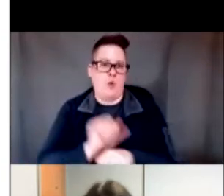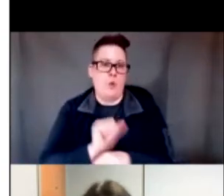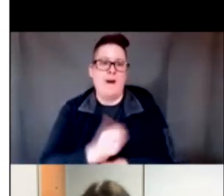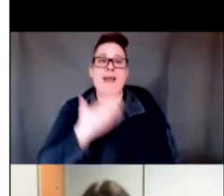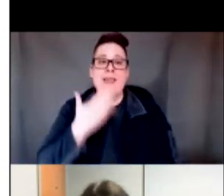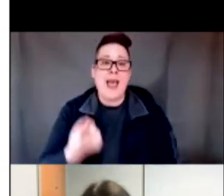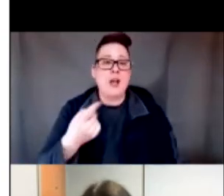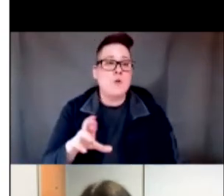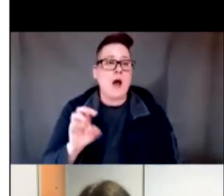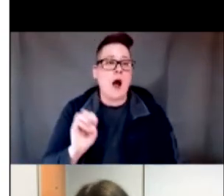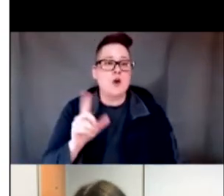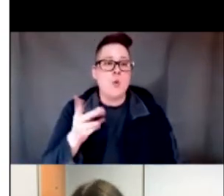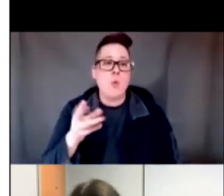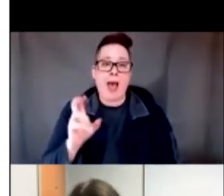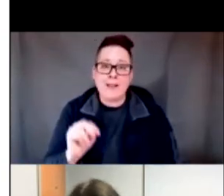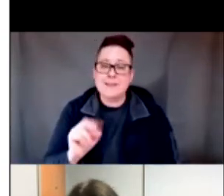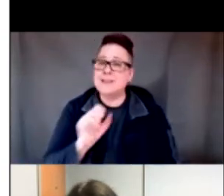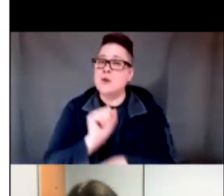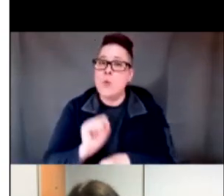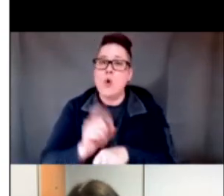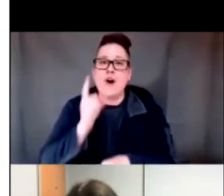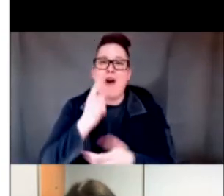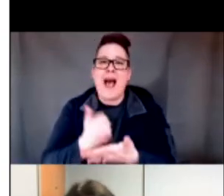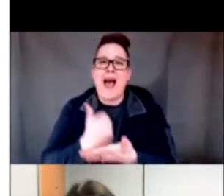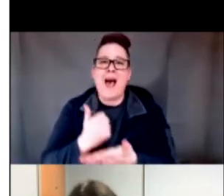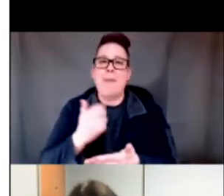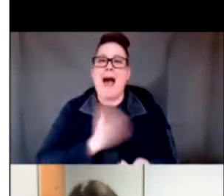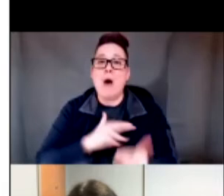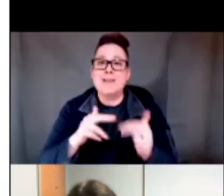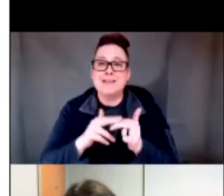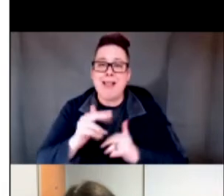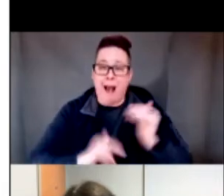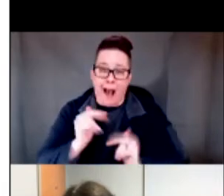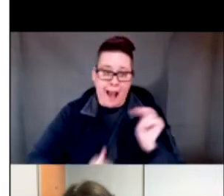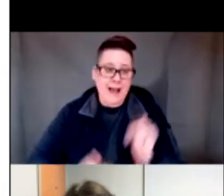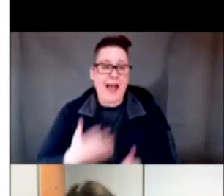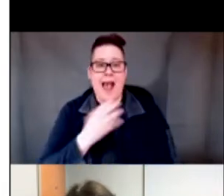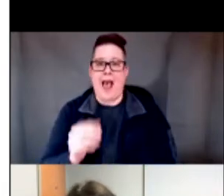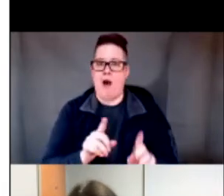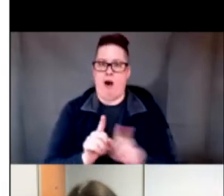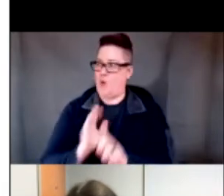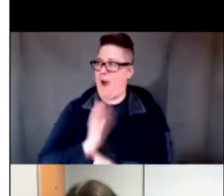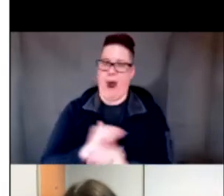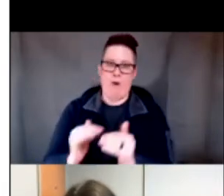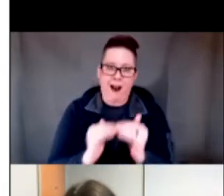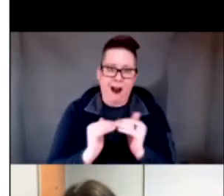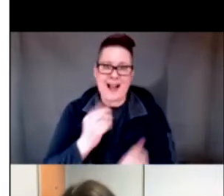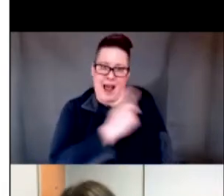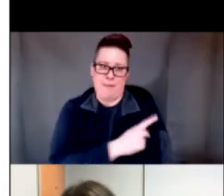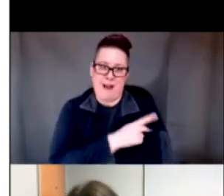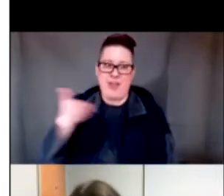Dr. Weldon, for your help with putting some of our slides together. And of course, our colleagues and our patients at the Gender